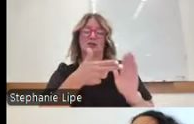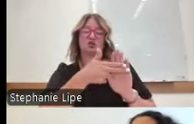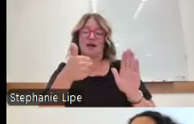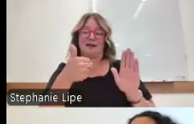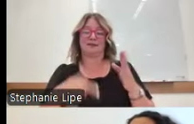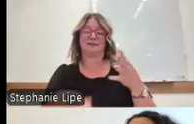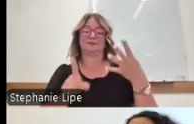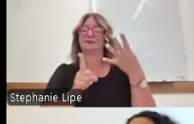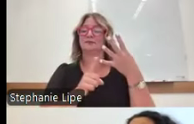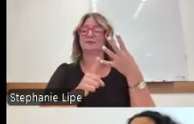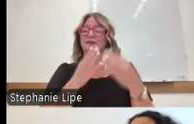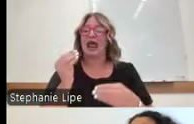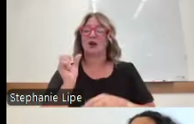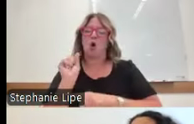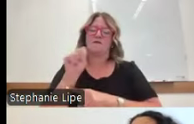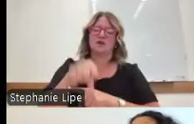company reputation,